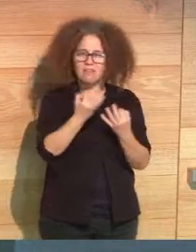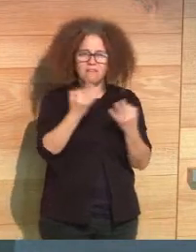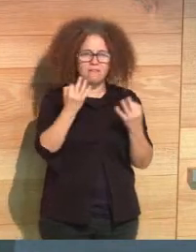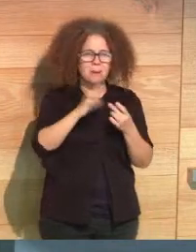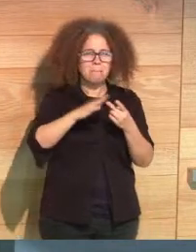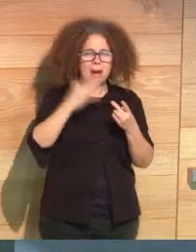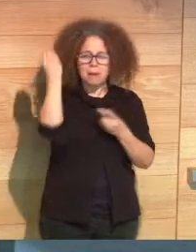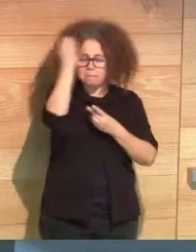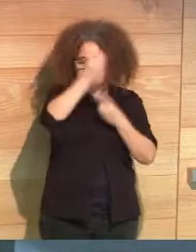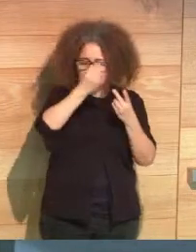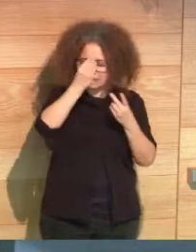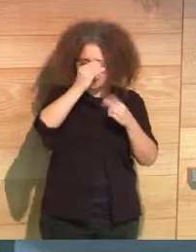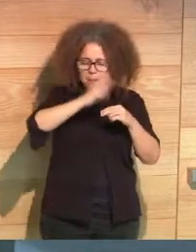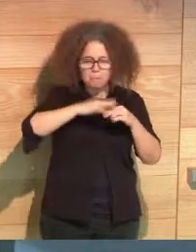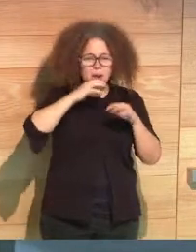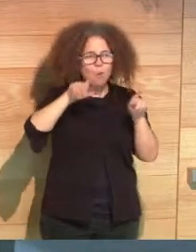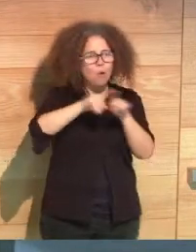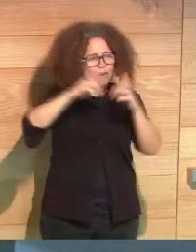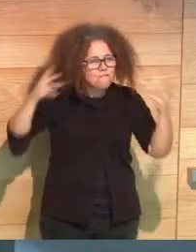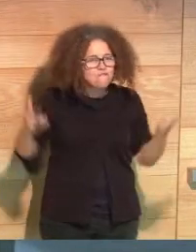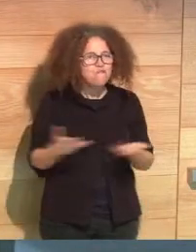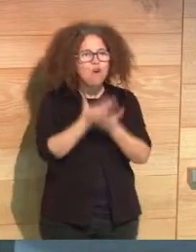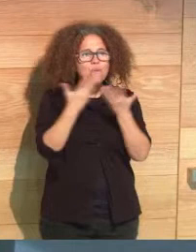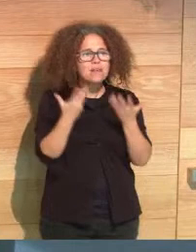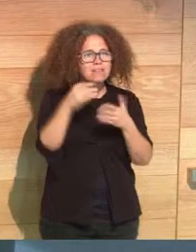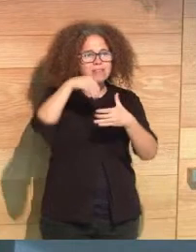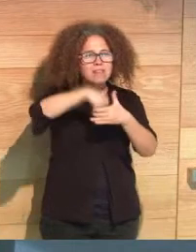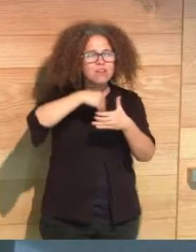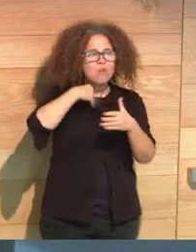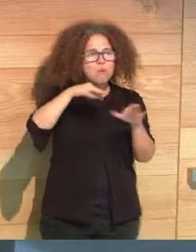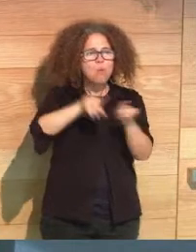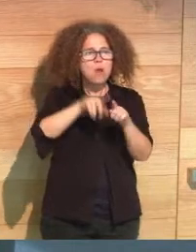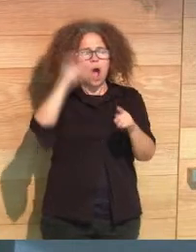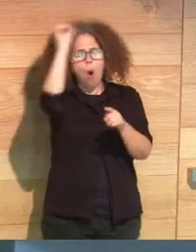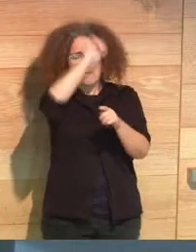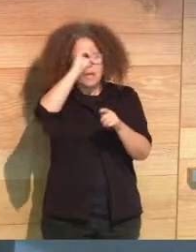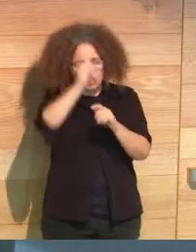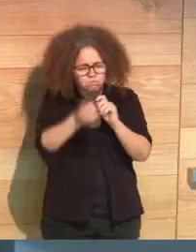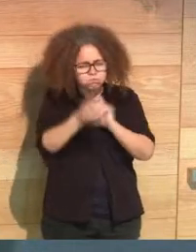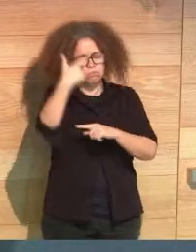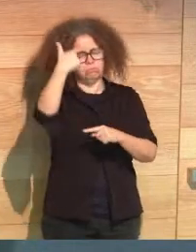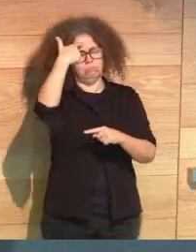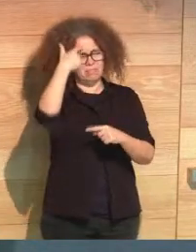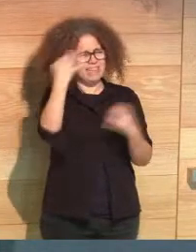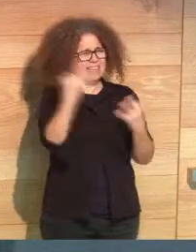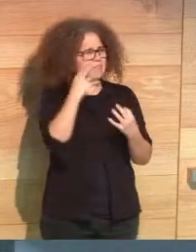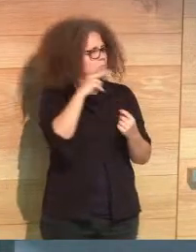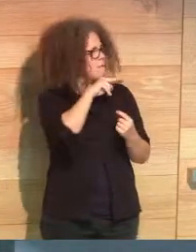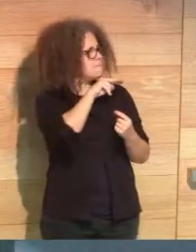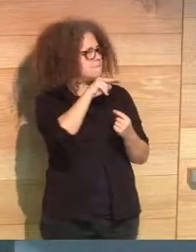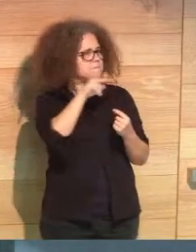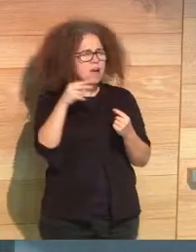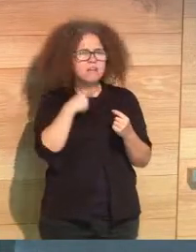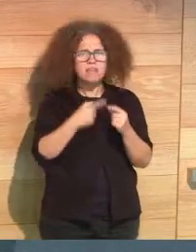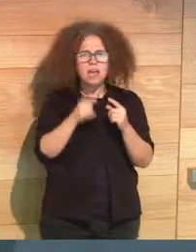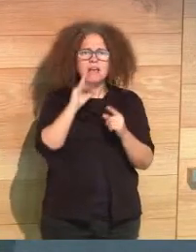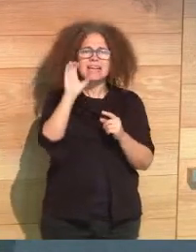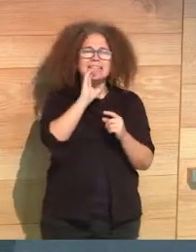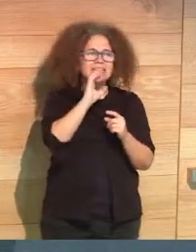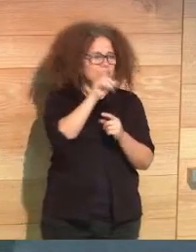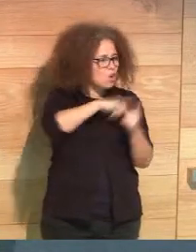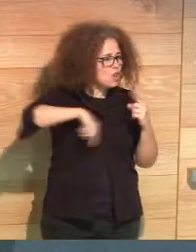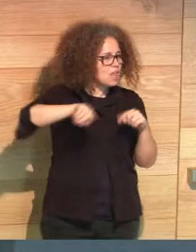bit and to think and to try to foster the critical thinking and